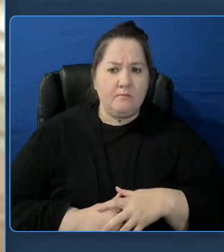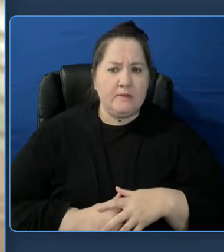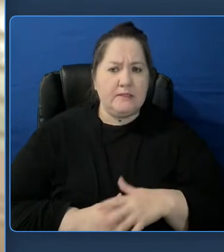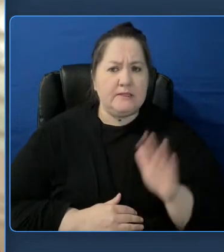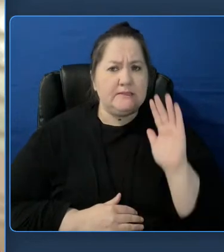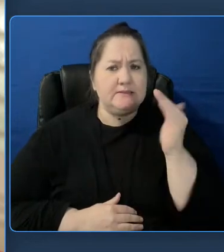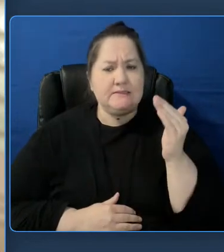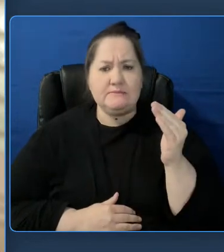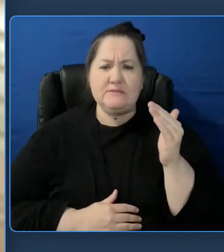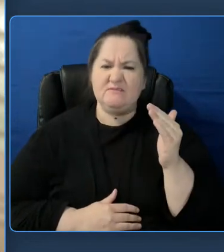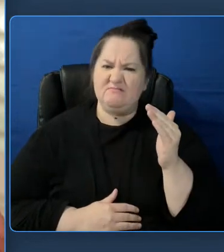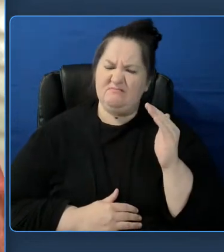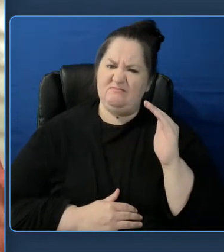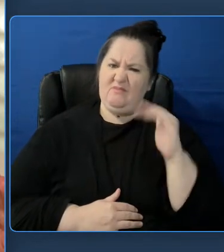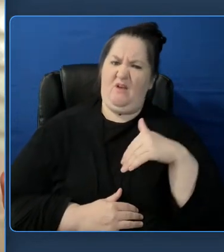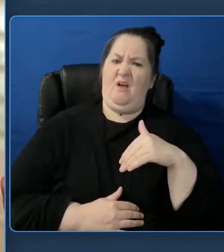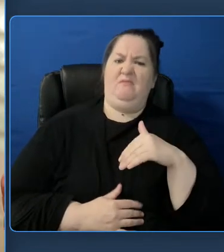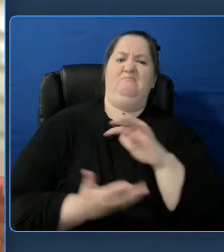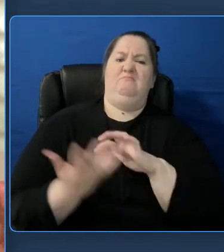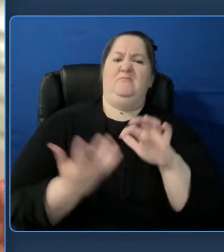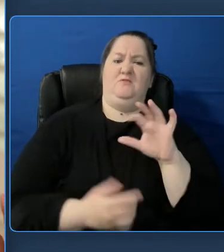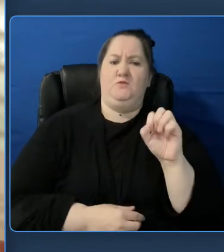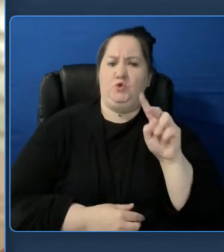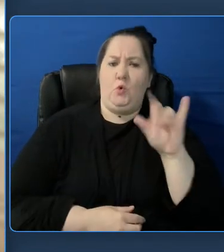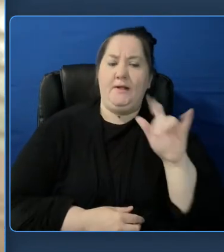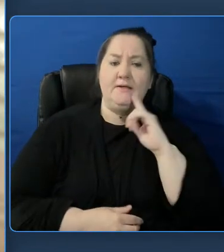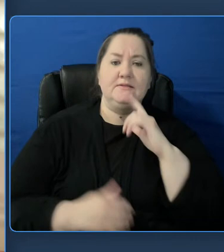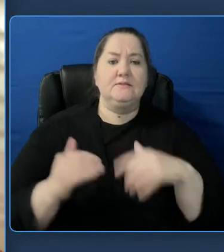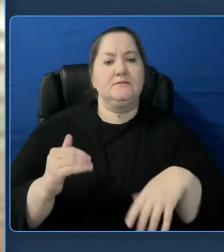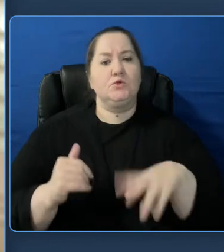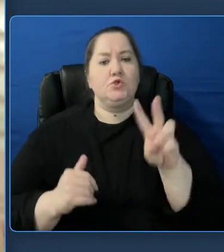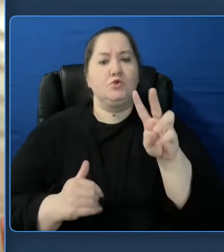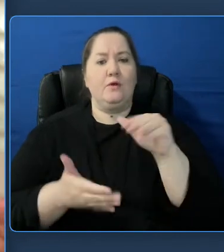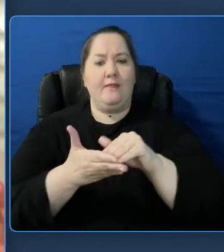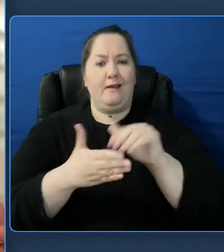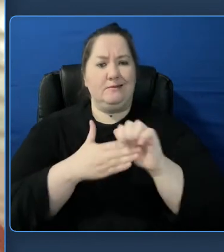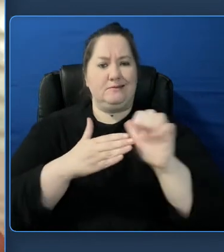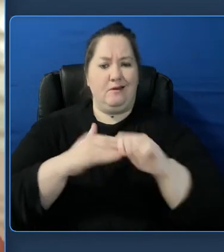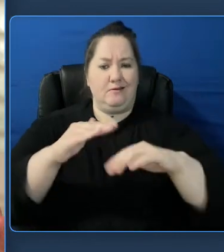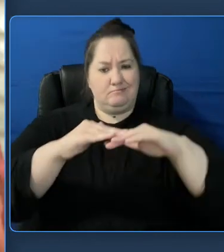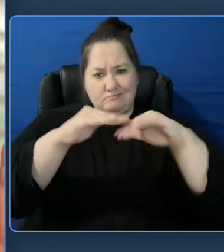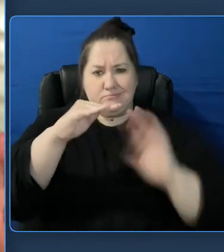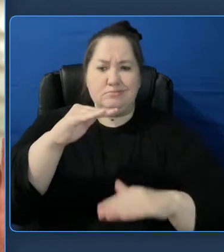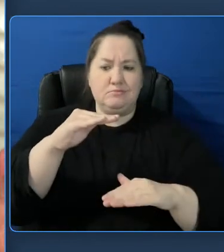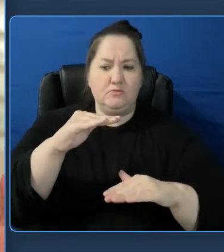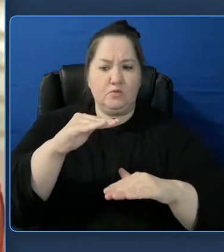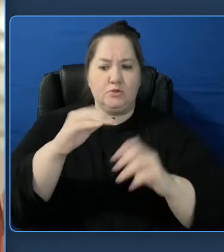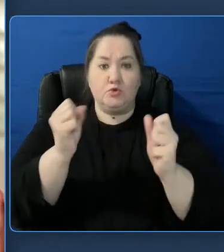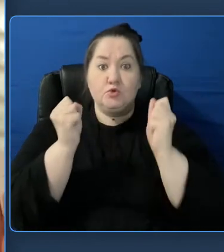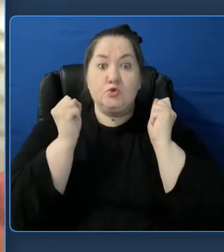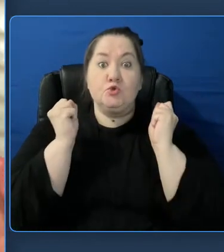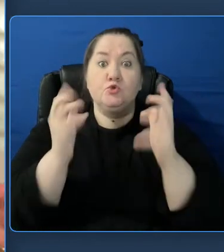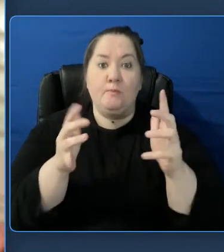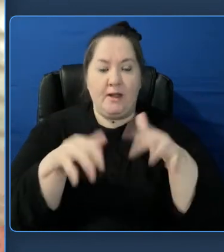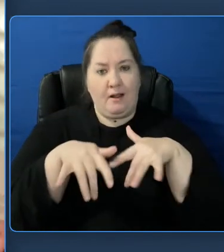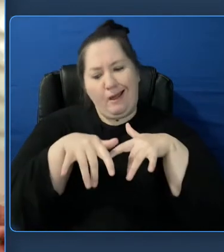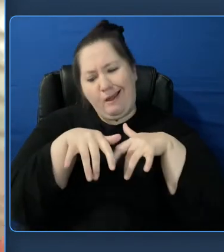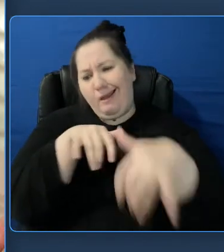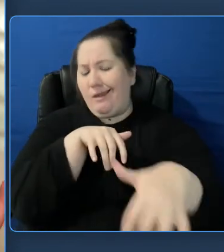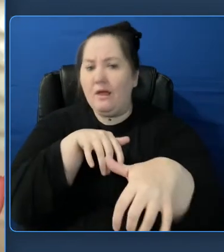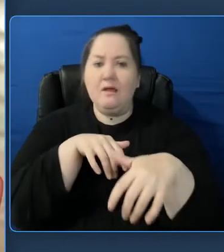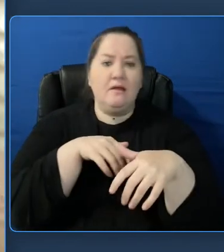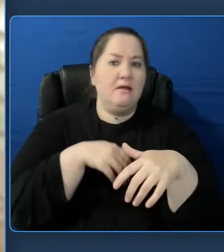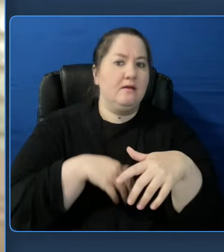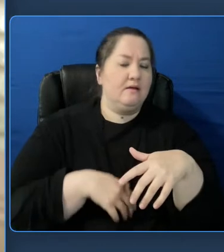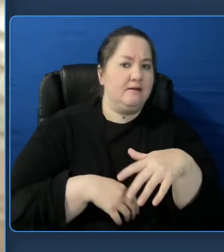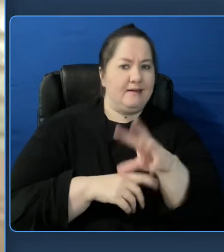seems like an odd niche for Sony. Sony seems to be filling this sub $2,000 range with too many cameras. Like